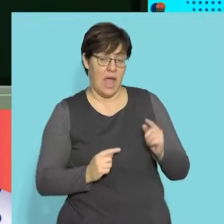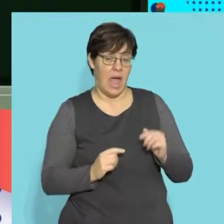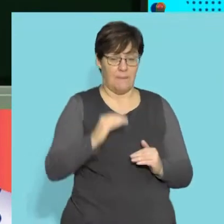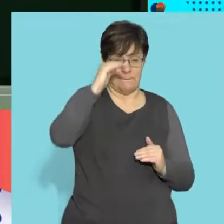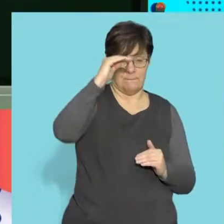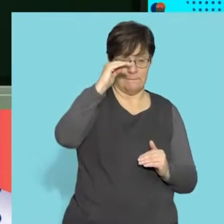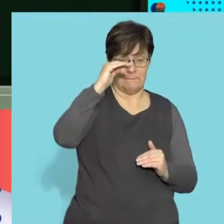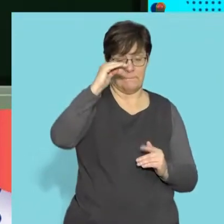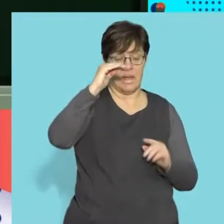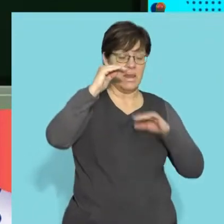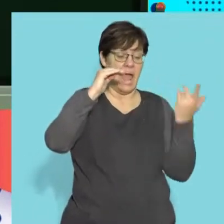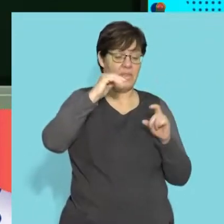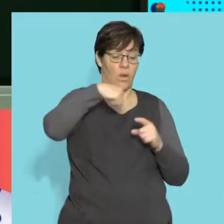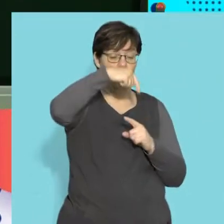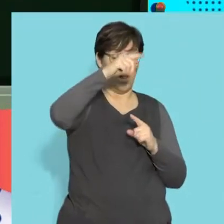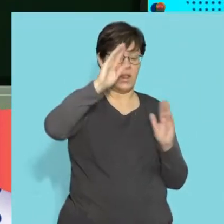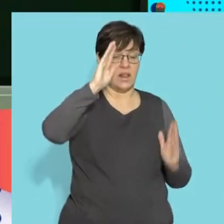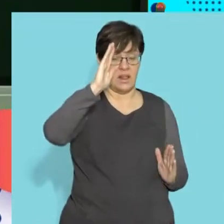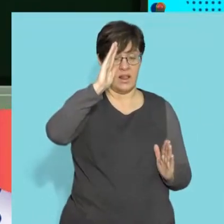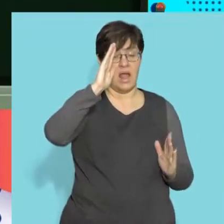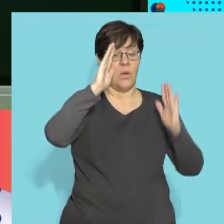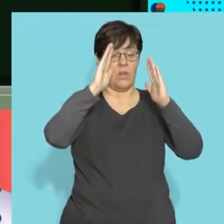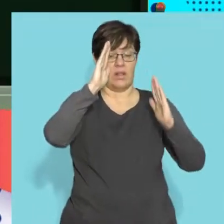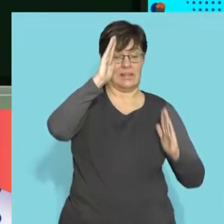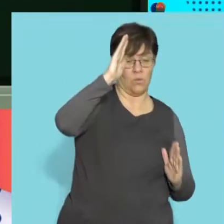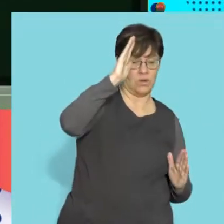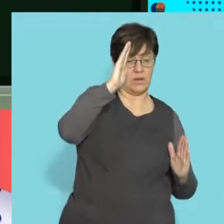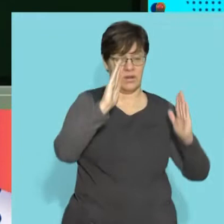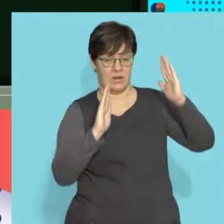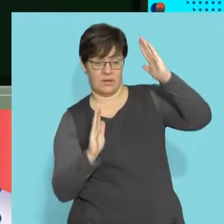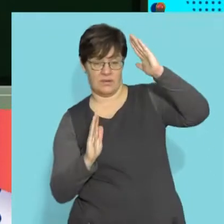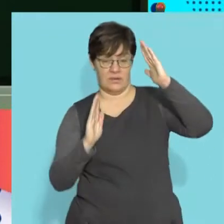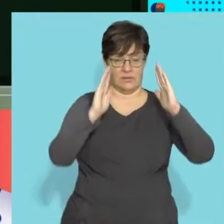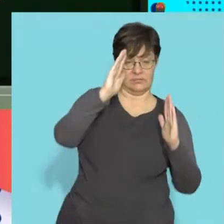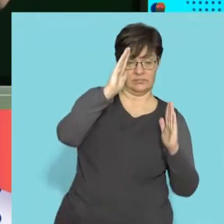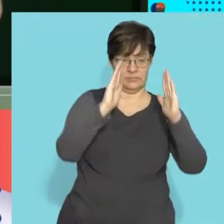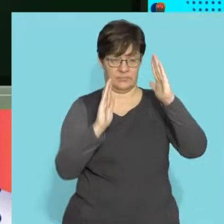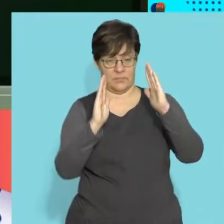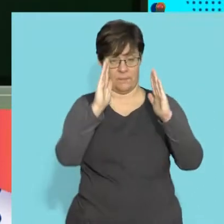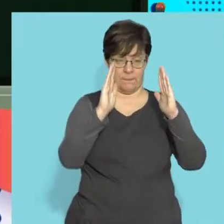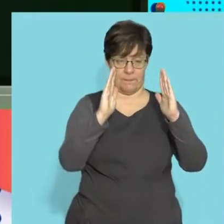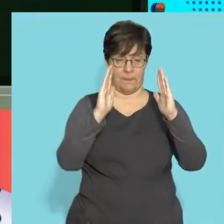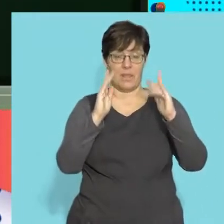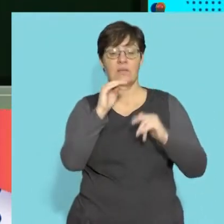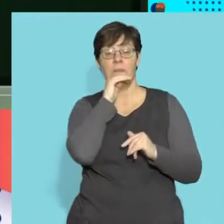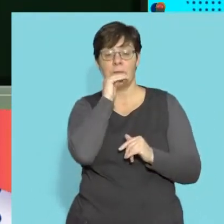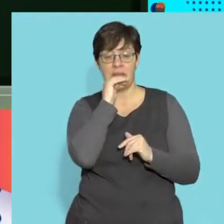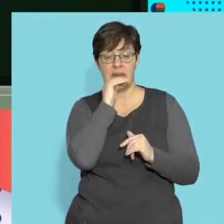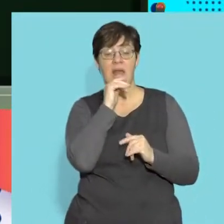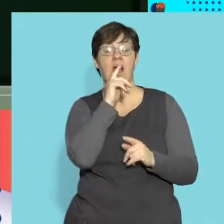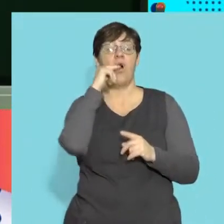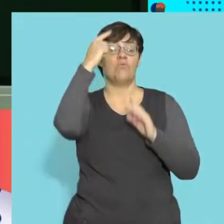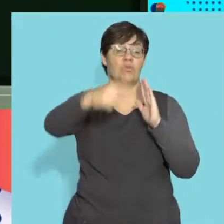coil is going to go up, and on the other side of the coil is going to go down. And eventually what we're going to